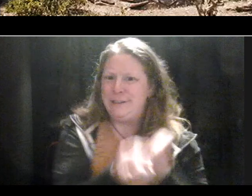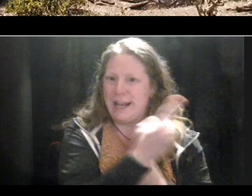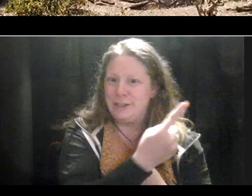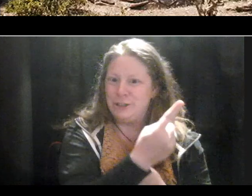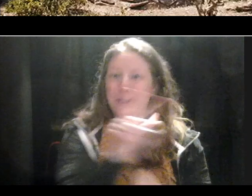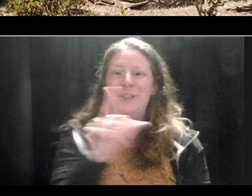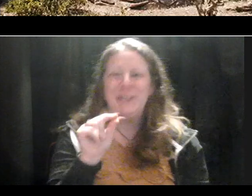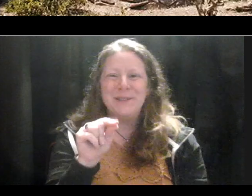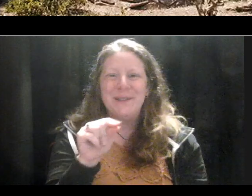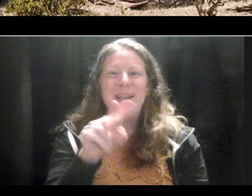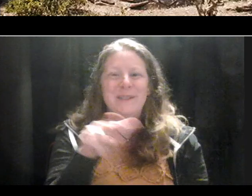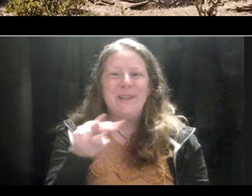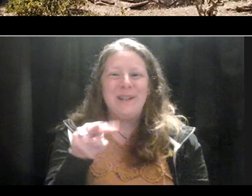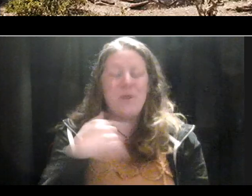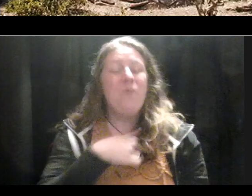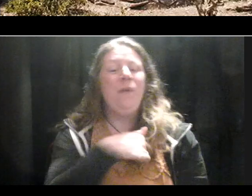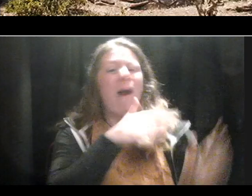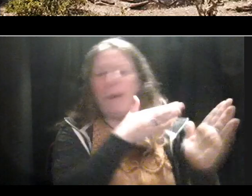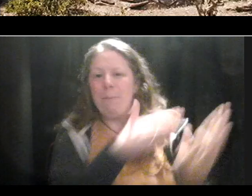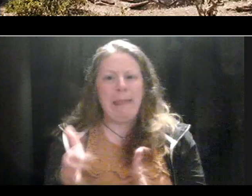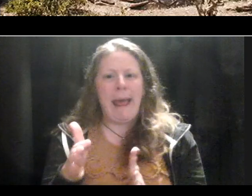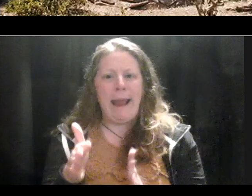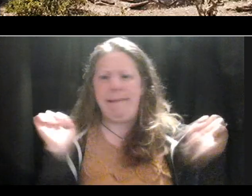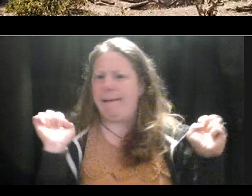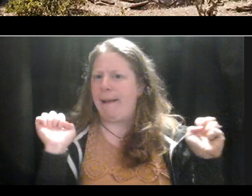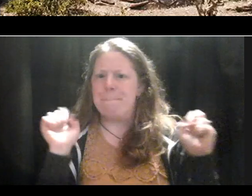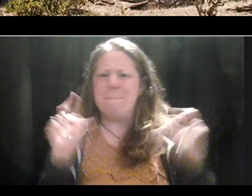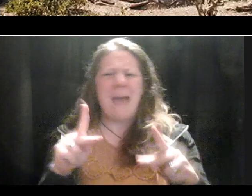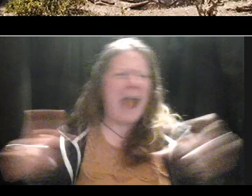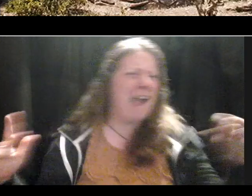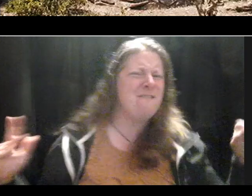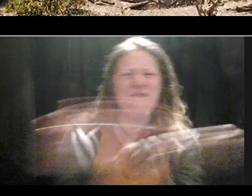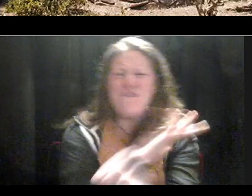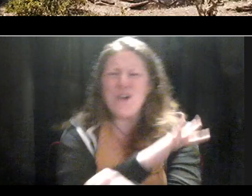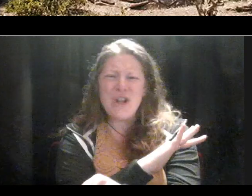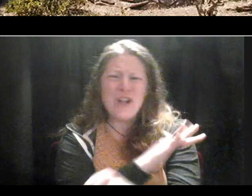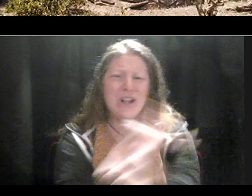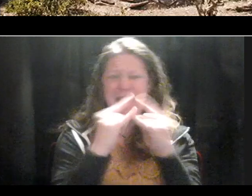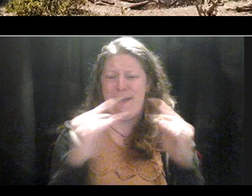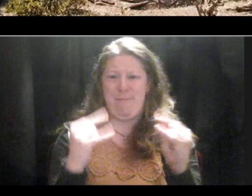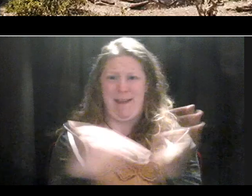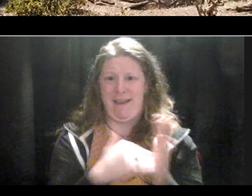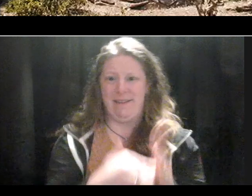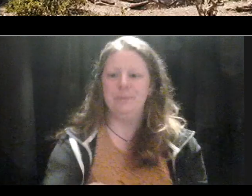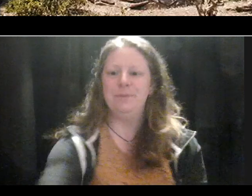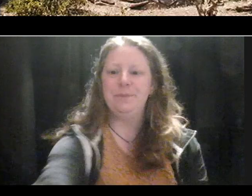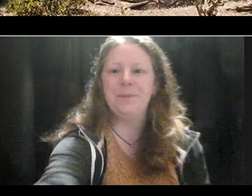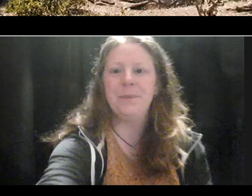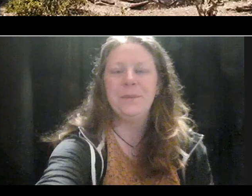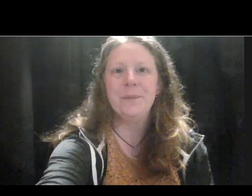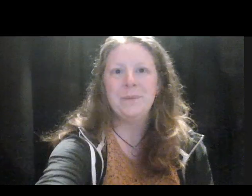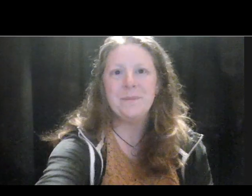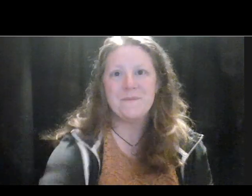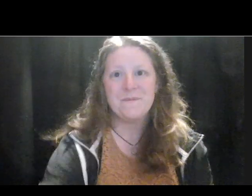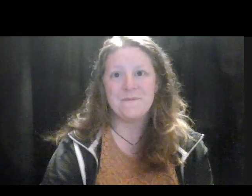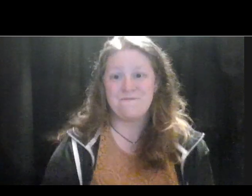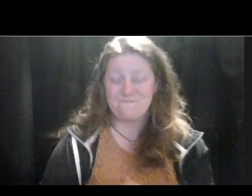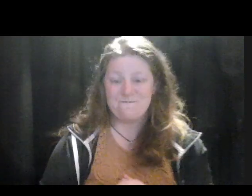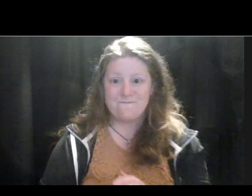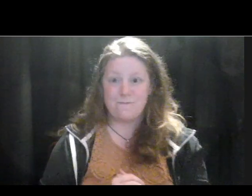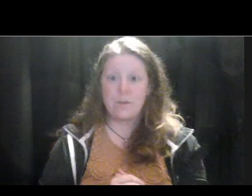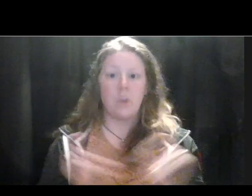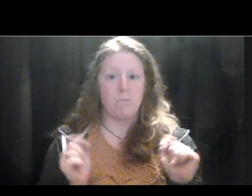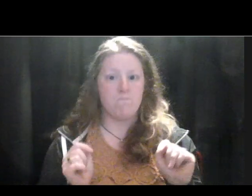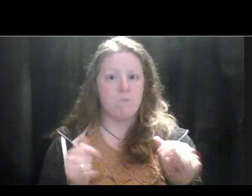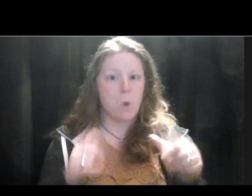your calendar for next year, for 2022. We're planning to come back a full camp again.